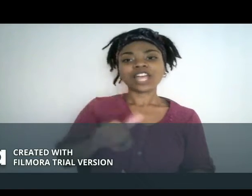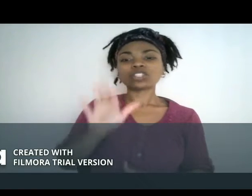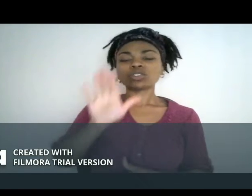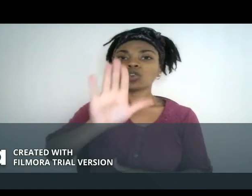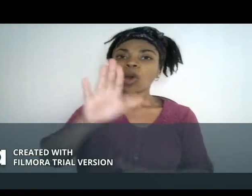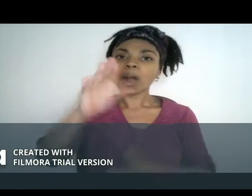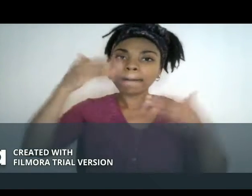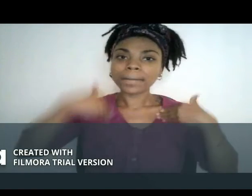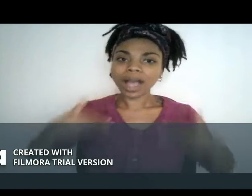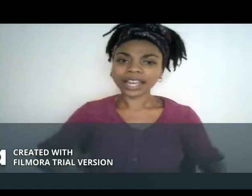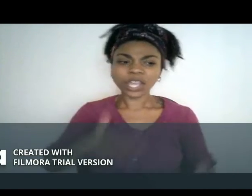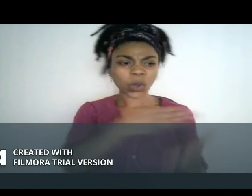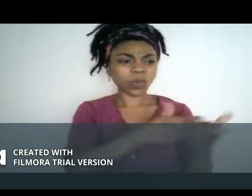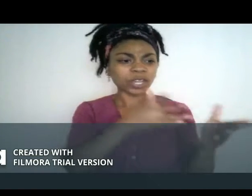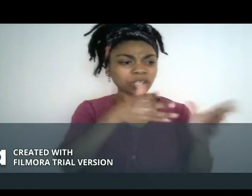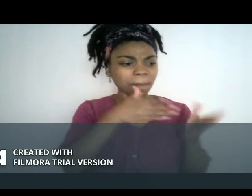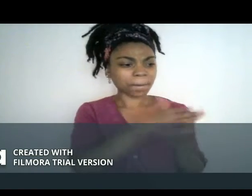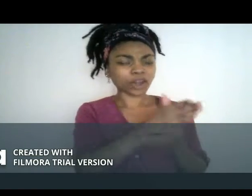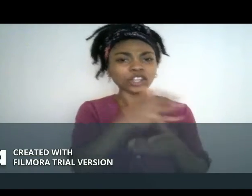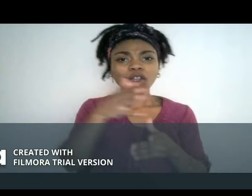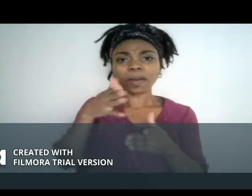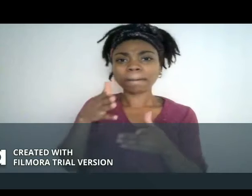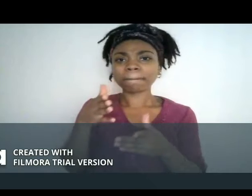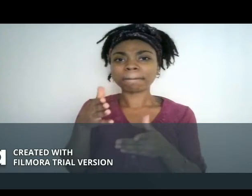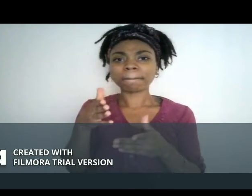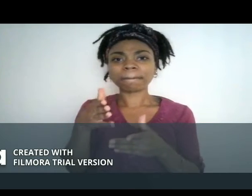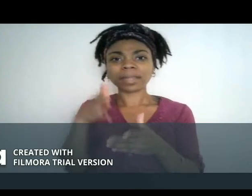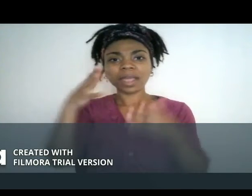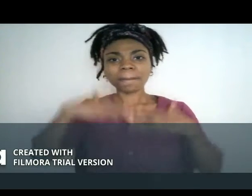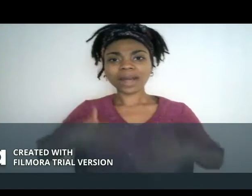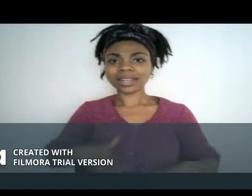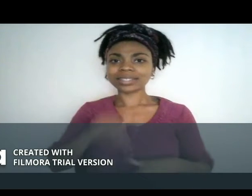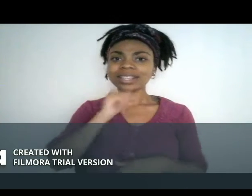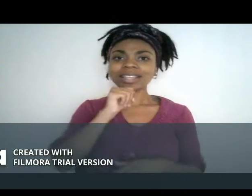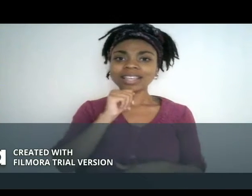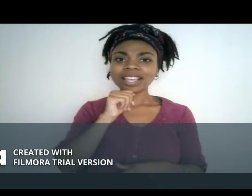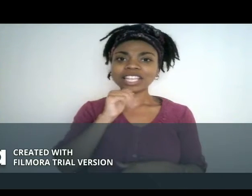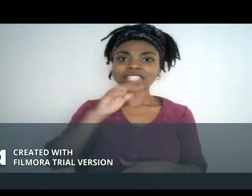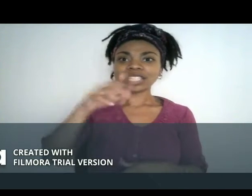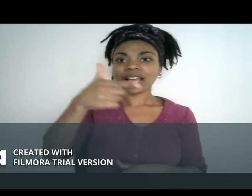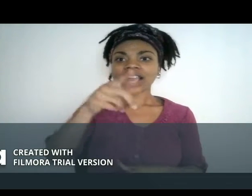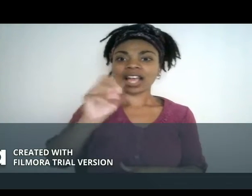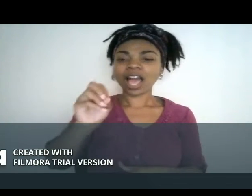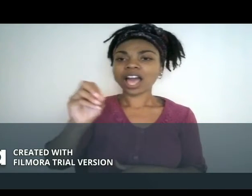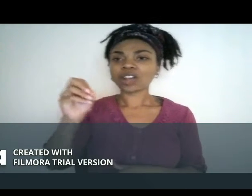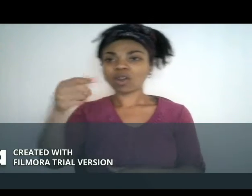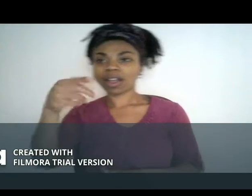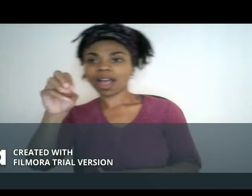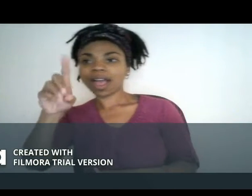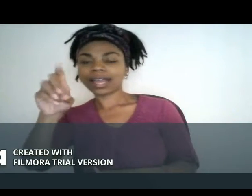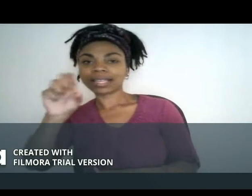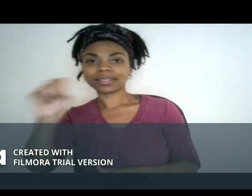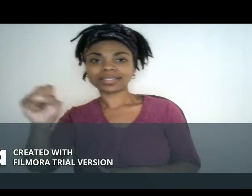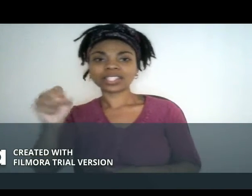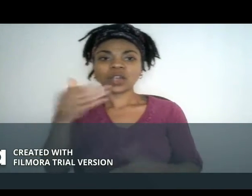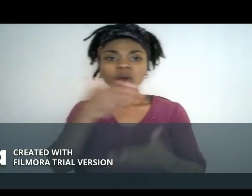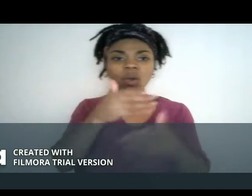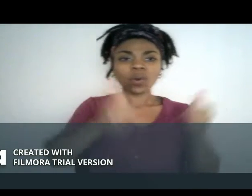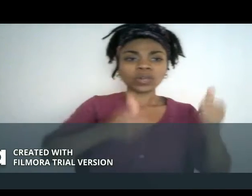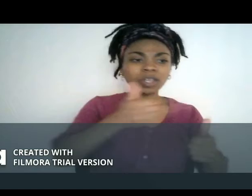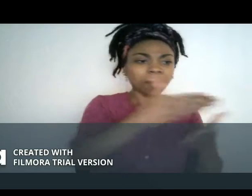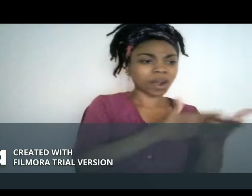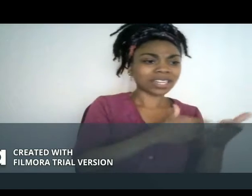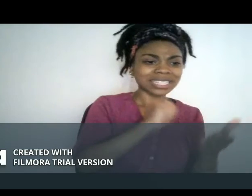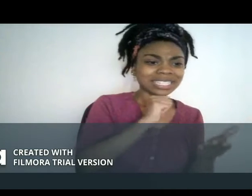of your body is not God or Goddess? What part of your body is not anointed by the Creator? What part of your body is not